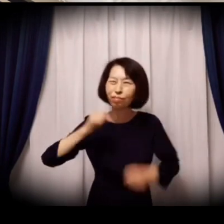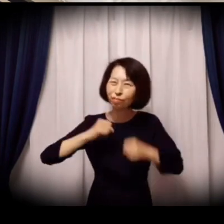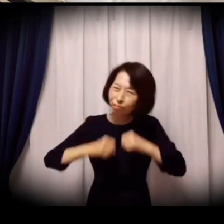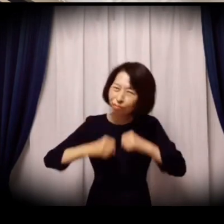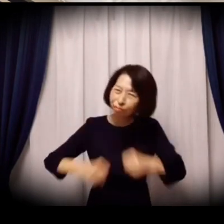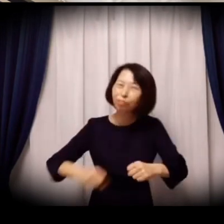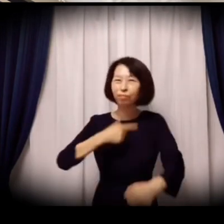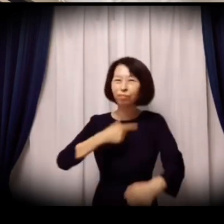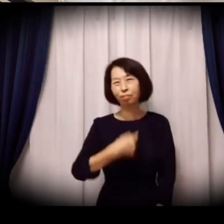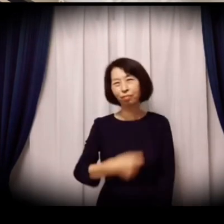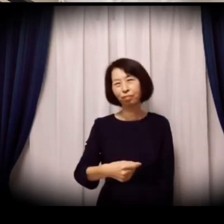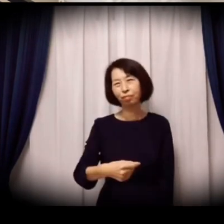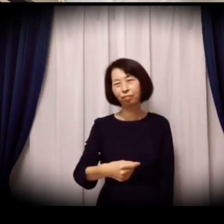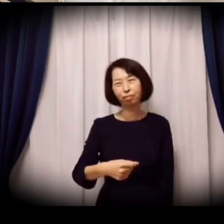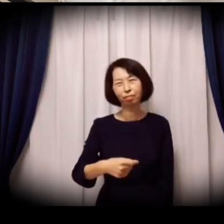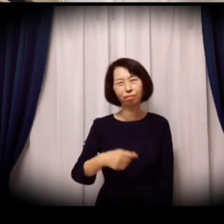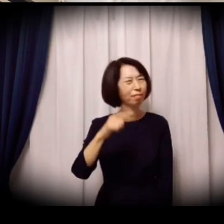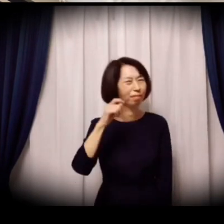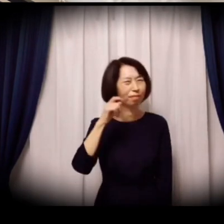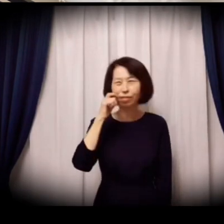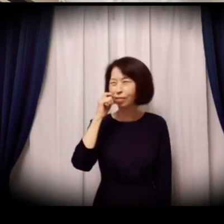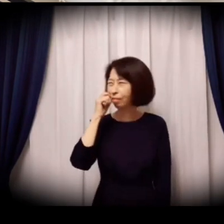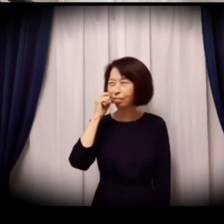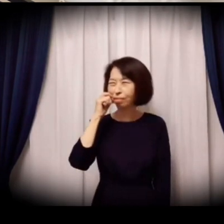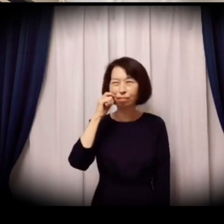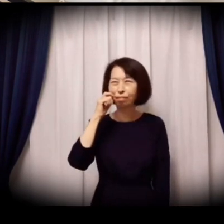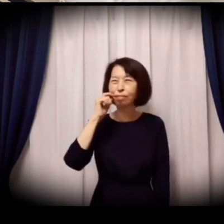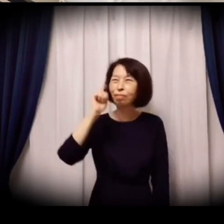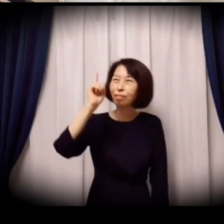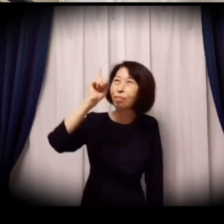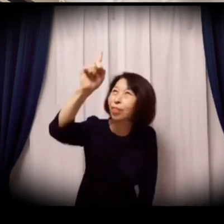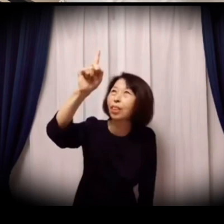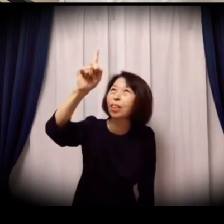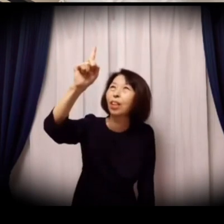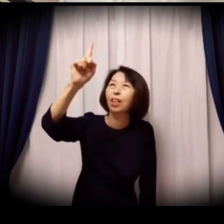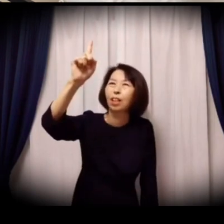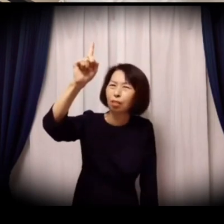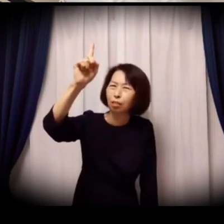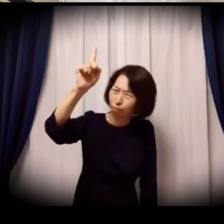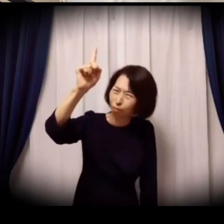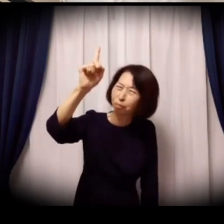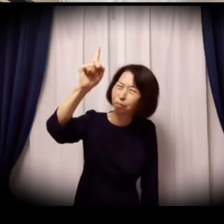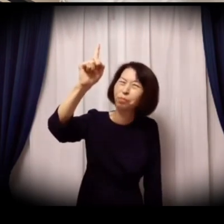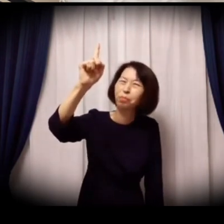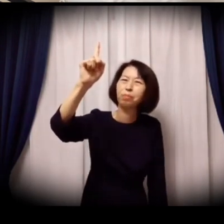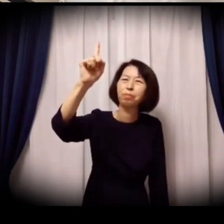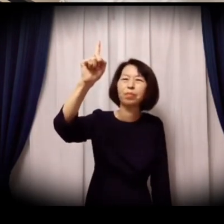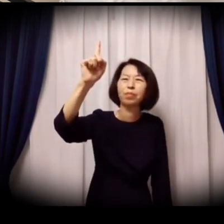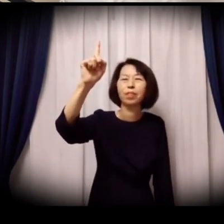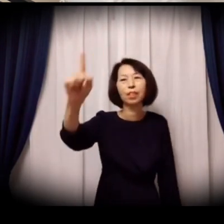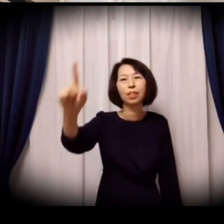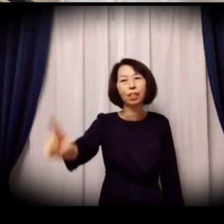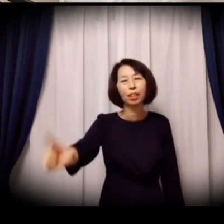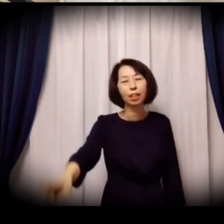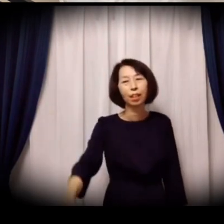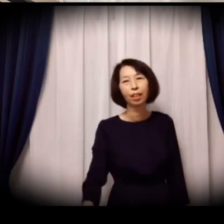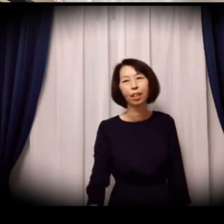would have done But clouds going my way